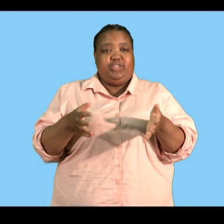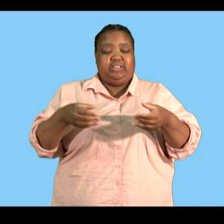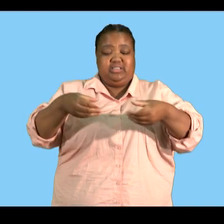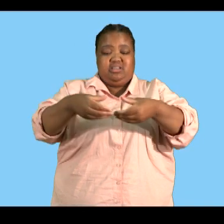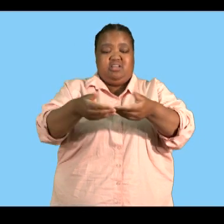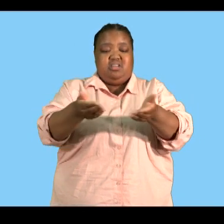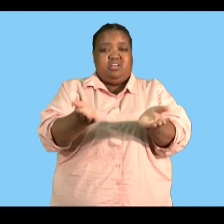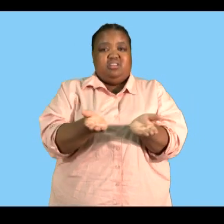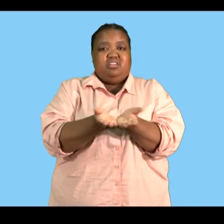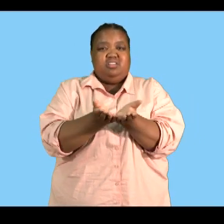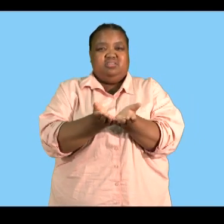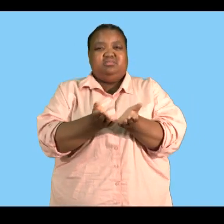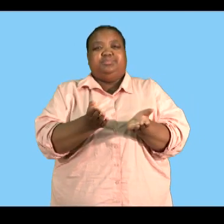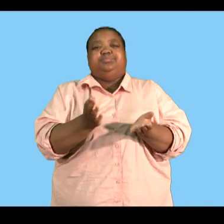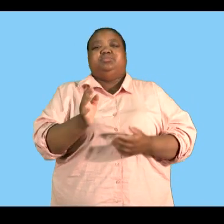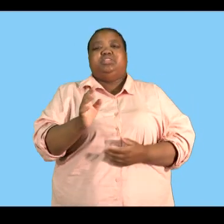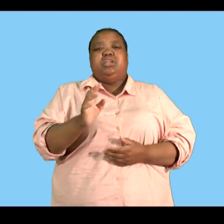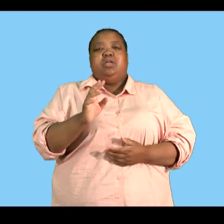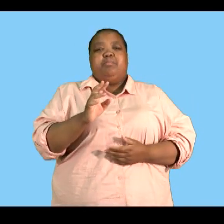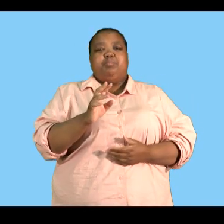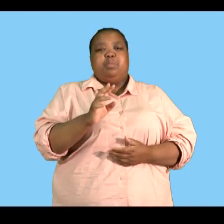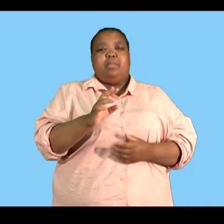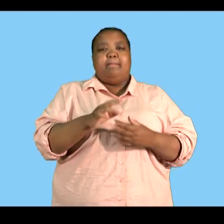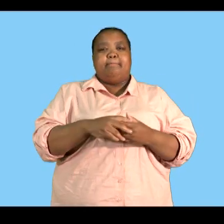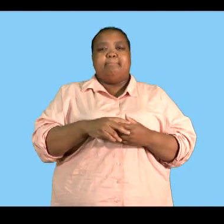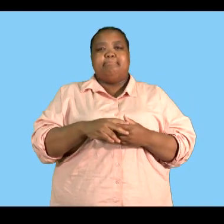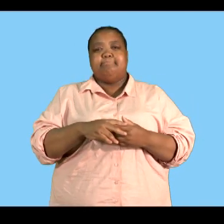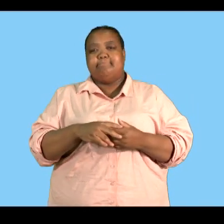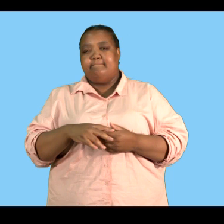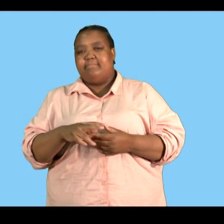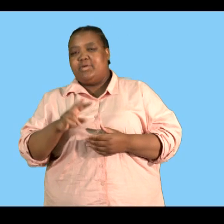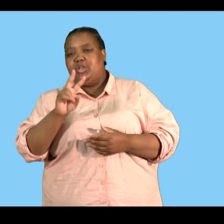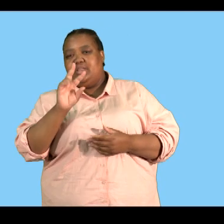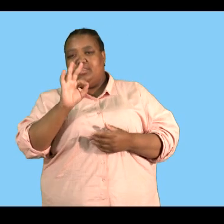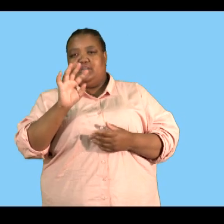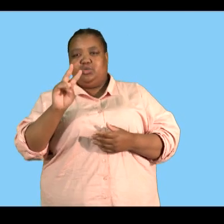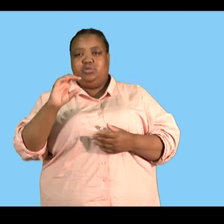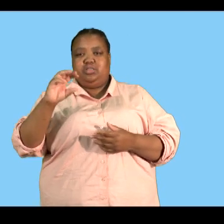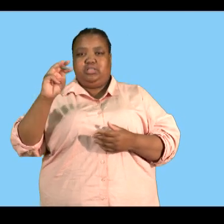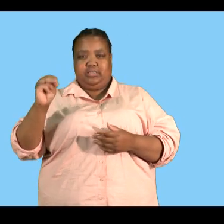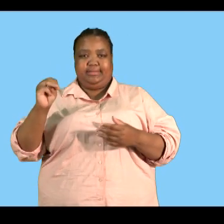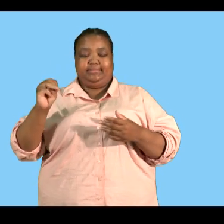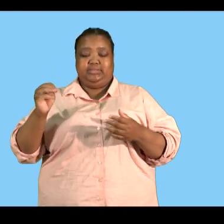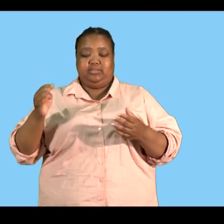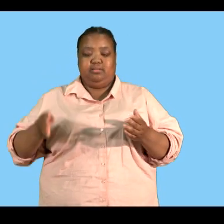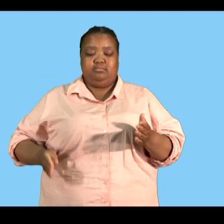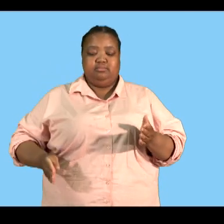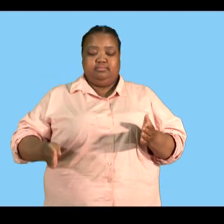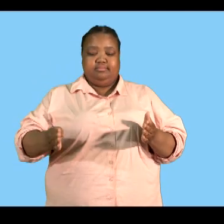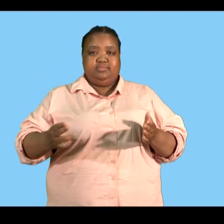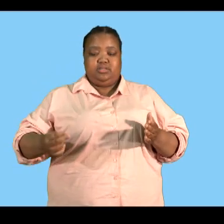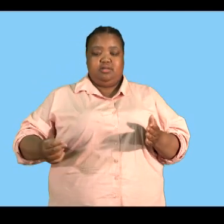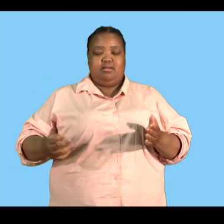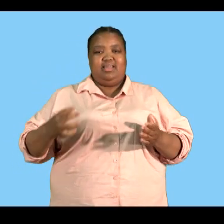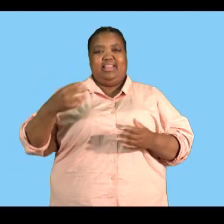of 32 centimeters and a height of 12 millimeters. Write down the radius of one